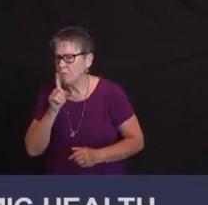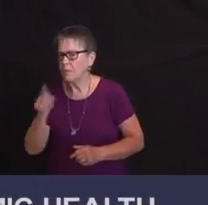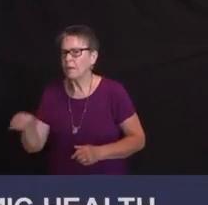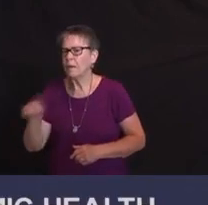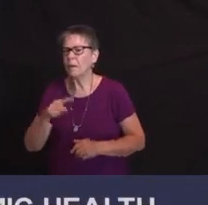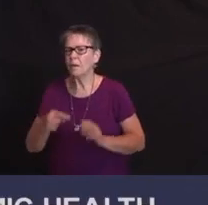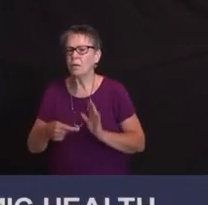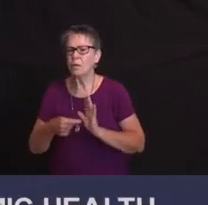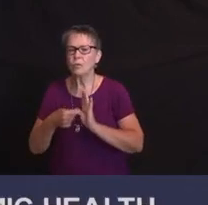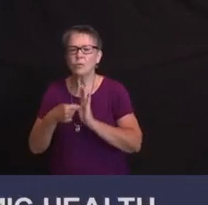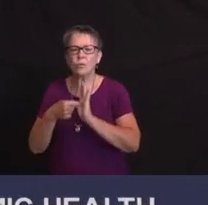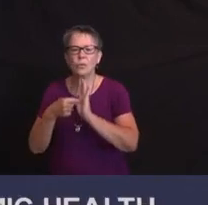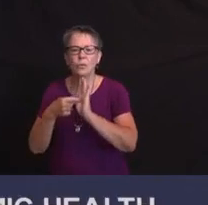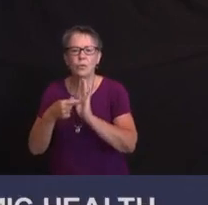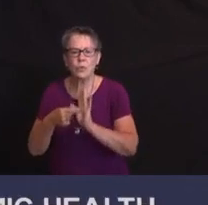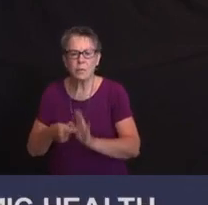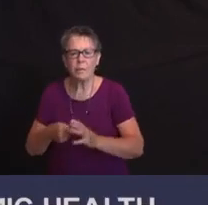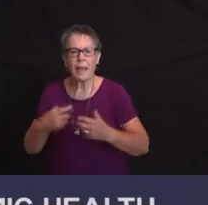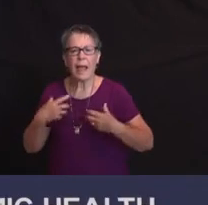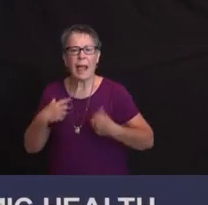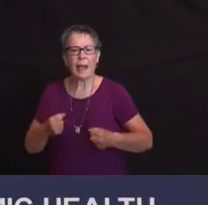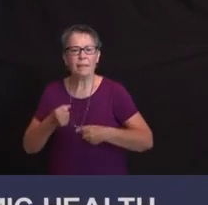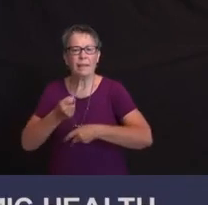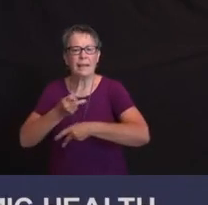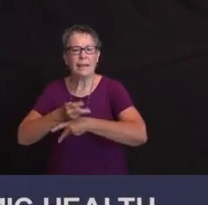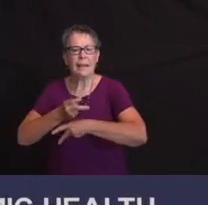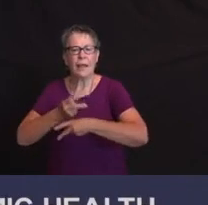of the great healthcare workers in our state.